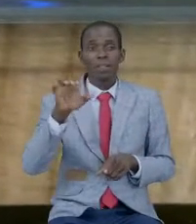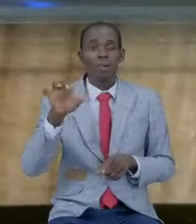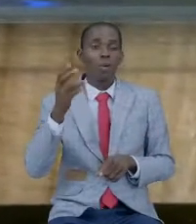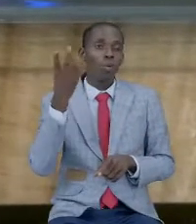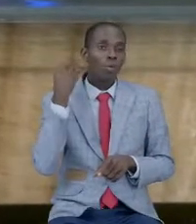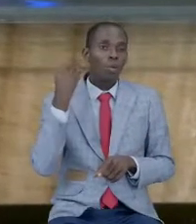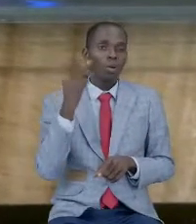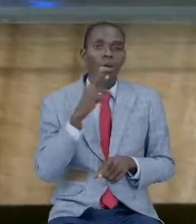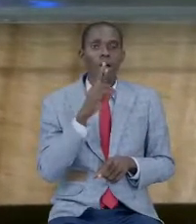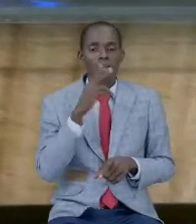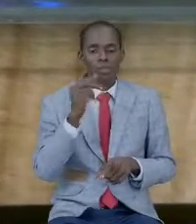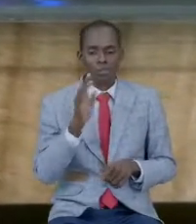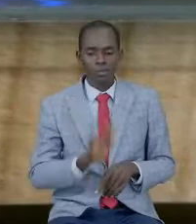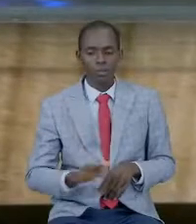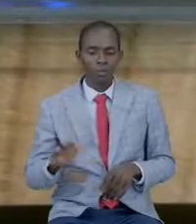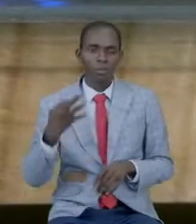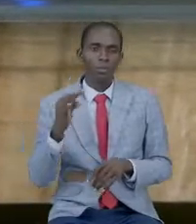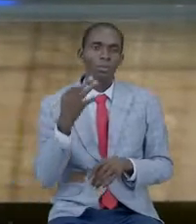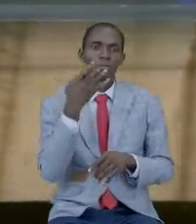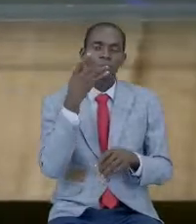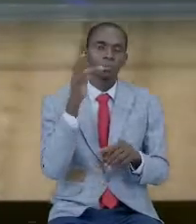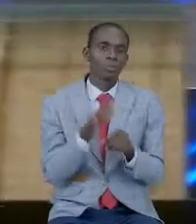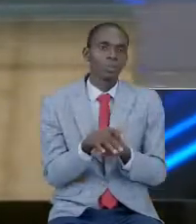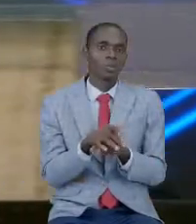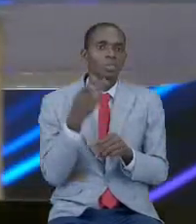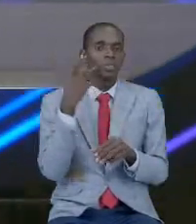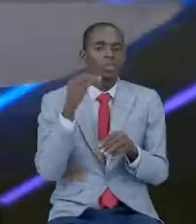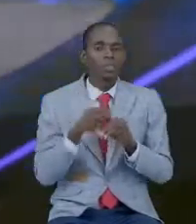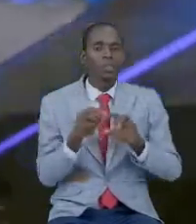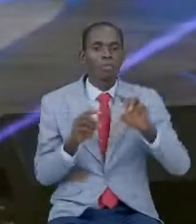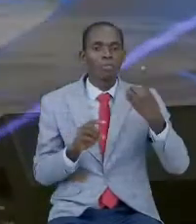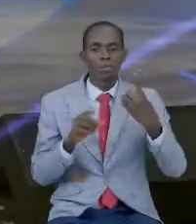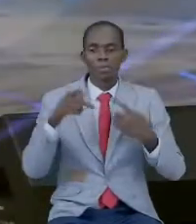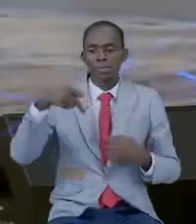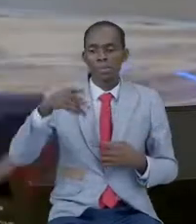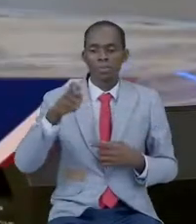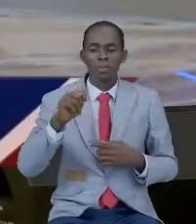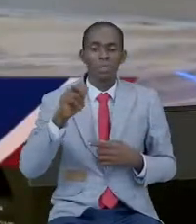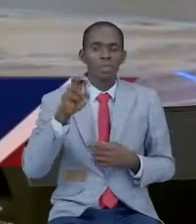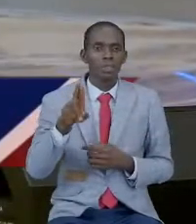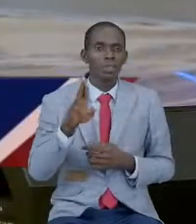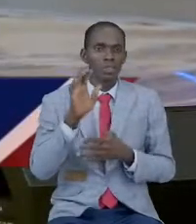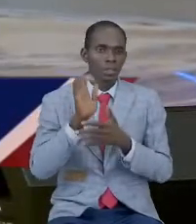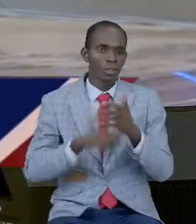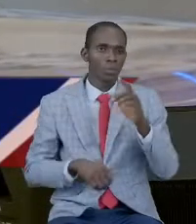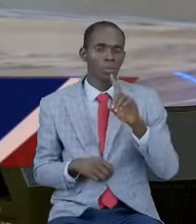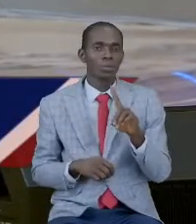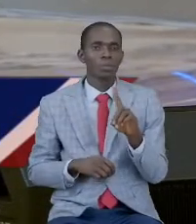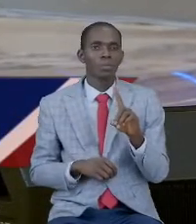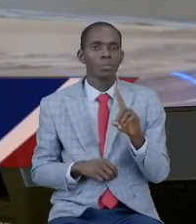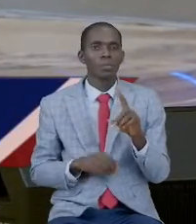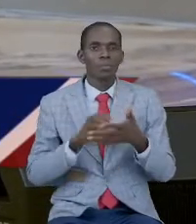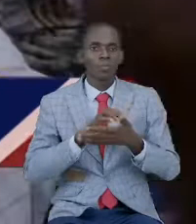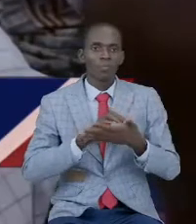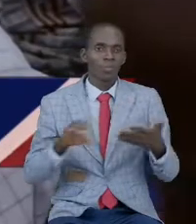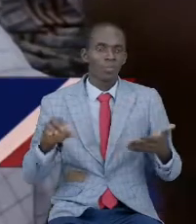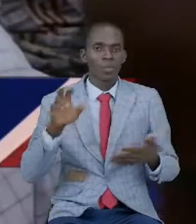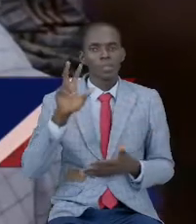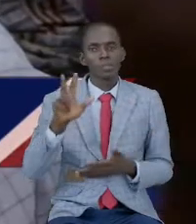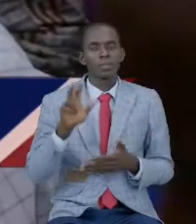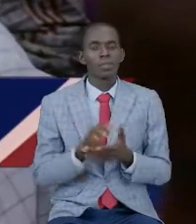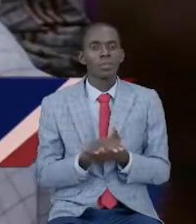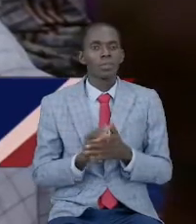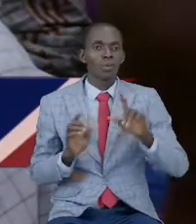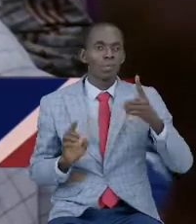of promise. It tells us in 1 Peter chapter 1, looking at verse 3.